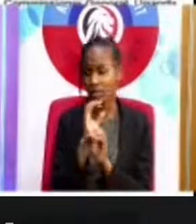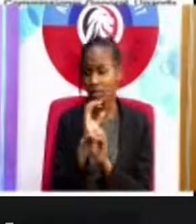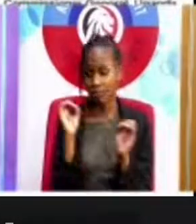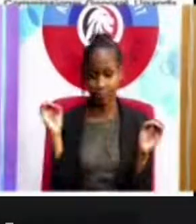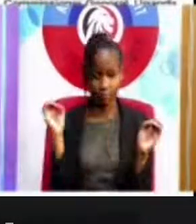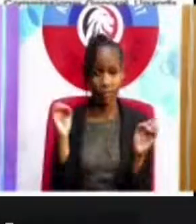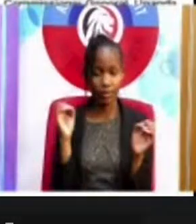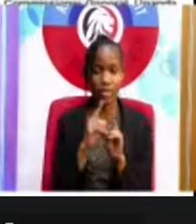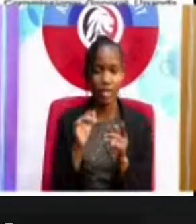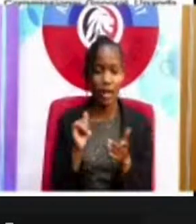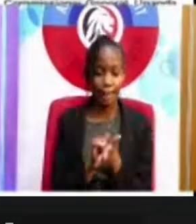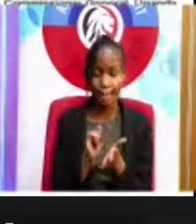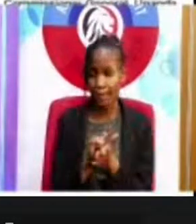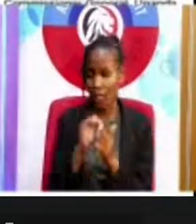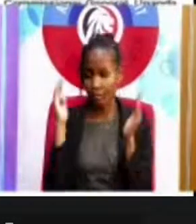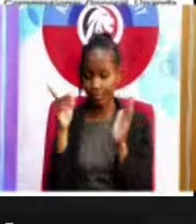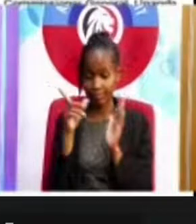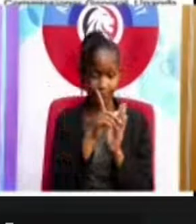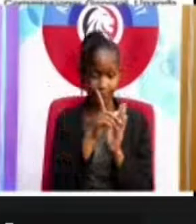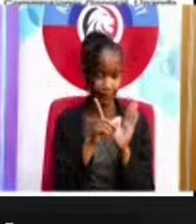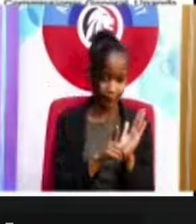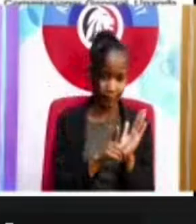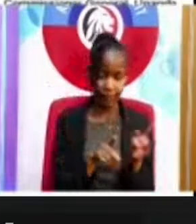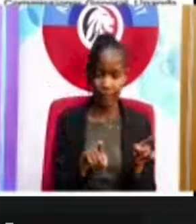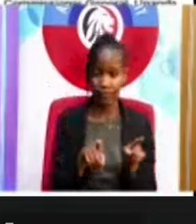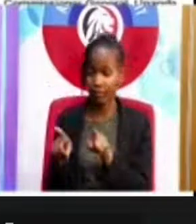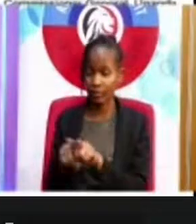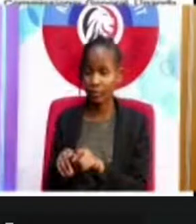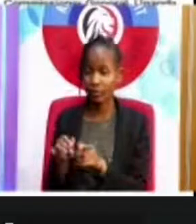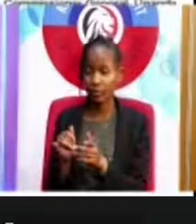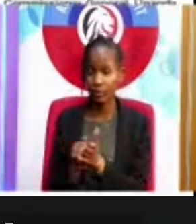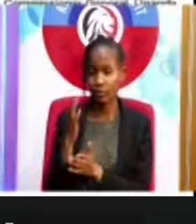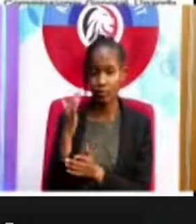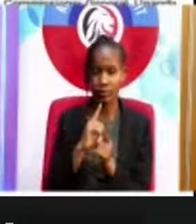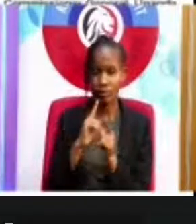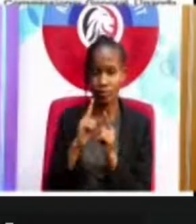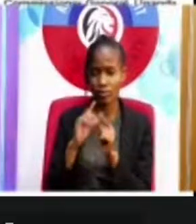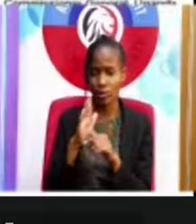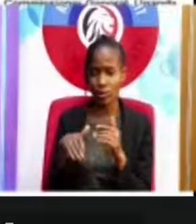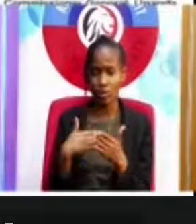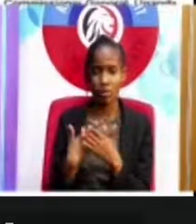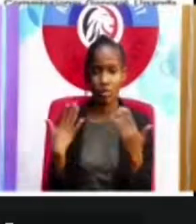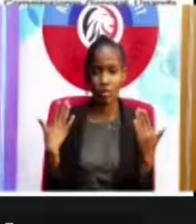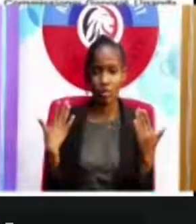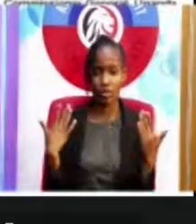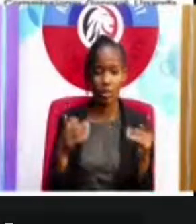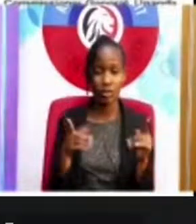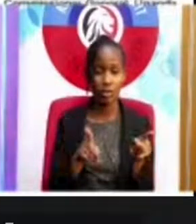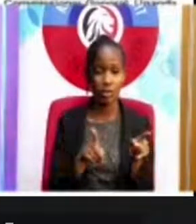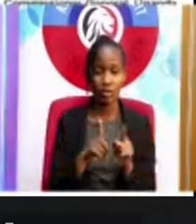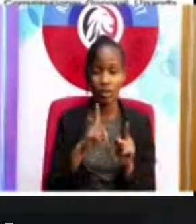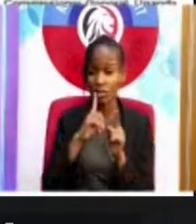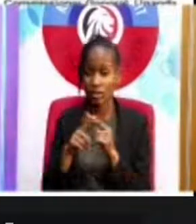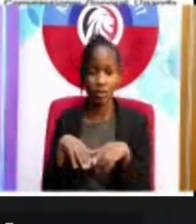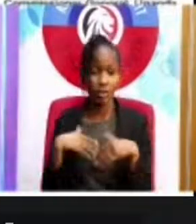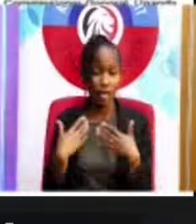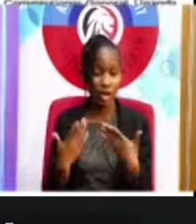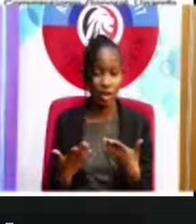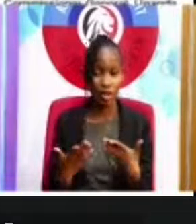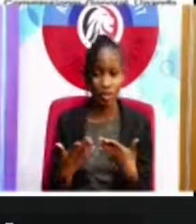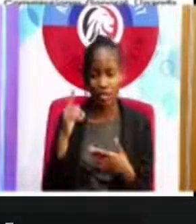big lesson. And that speaks to a whole lot of things. It speaks to how do we configure our